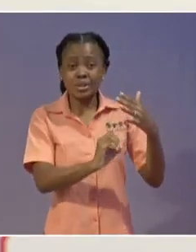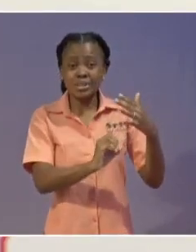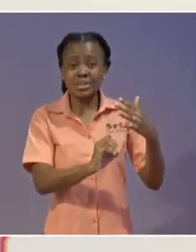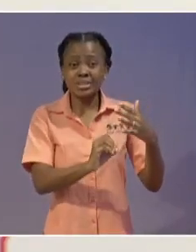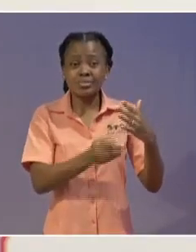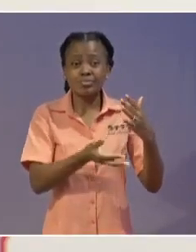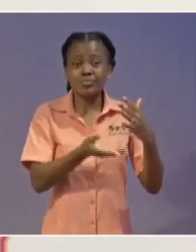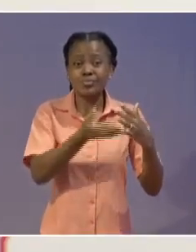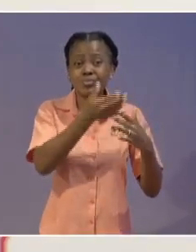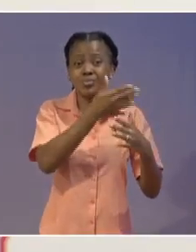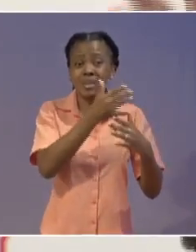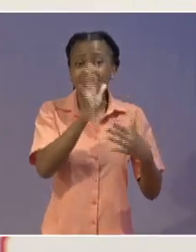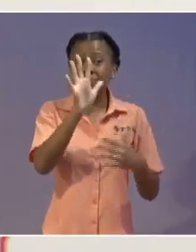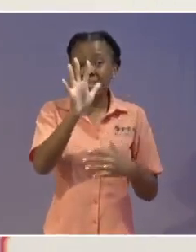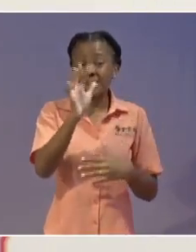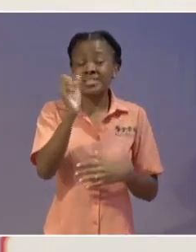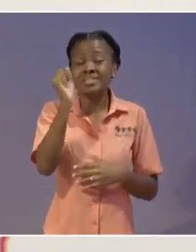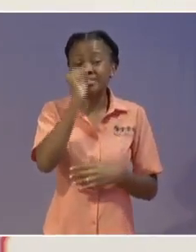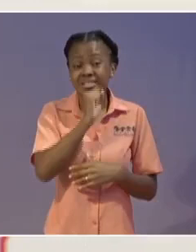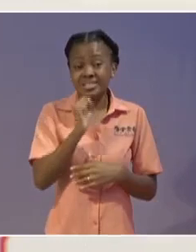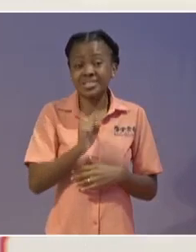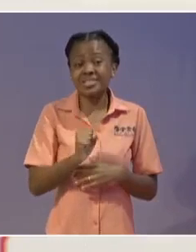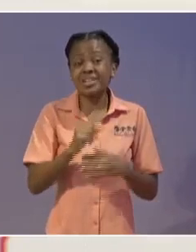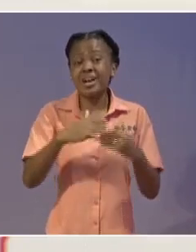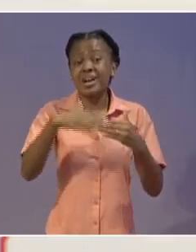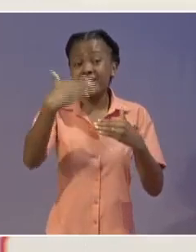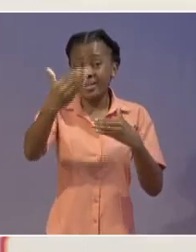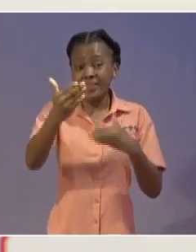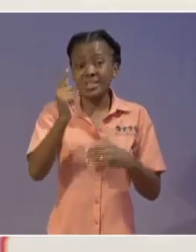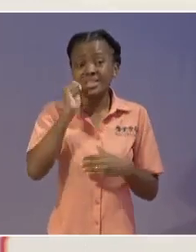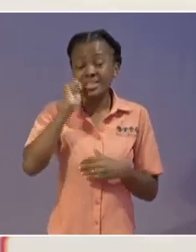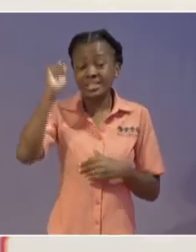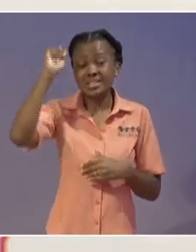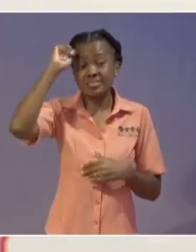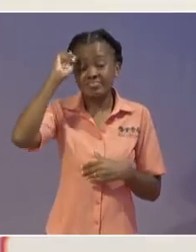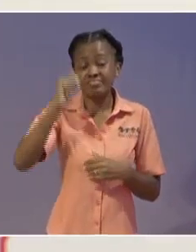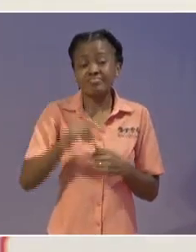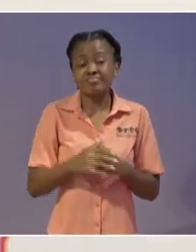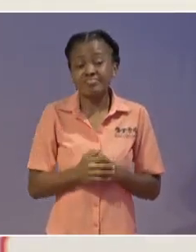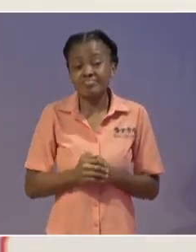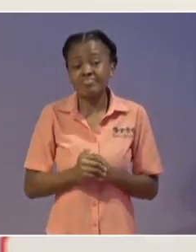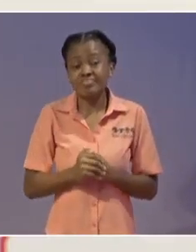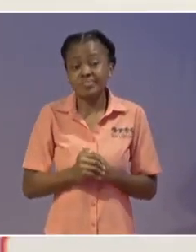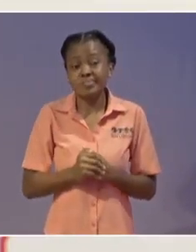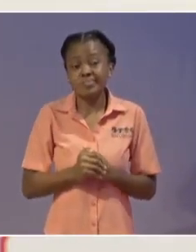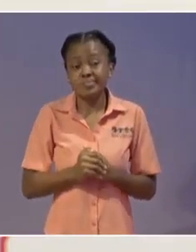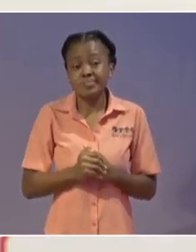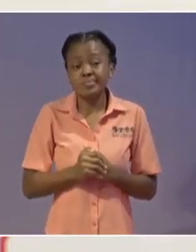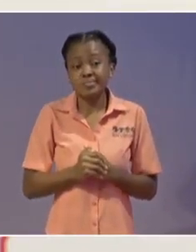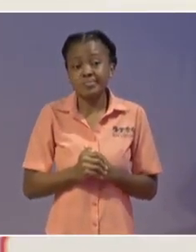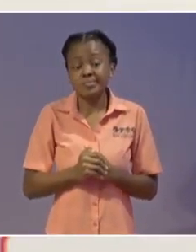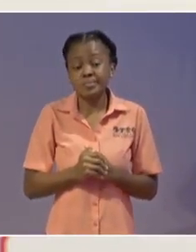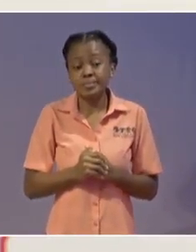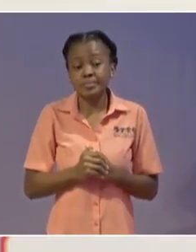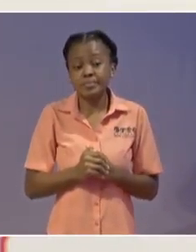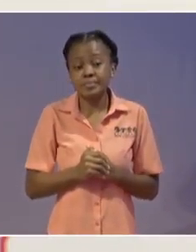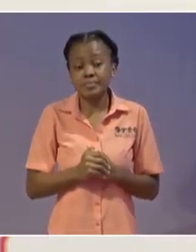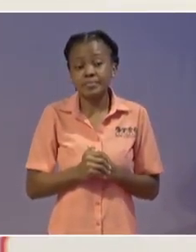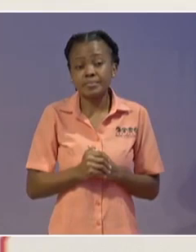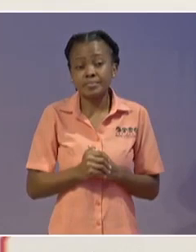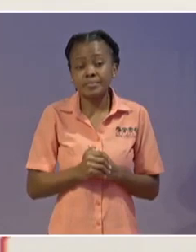also 15 years old, or at least in the adolescent period. And as we go along, so we have